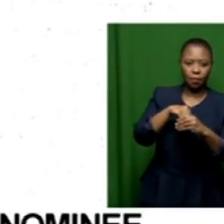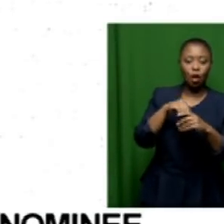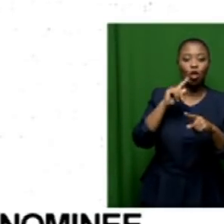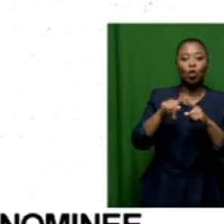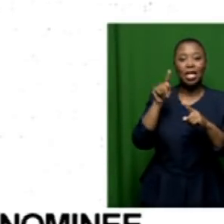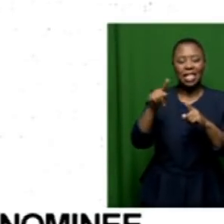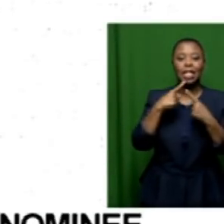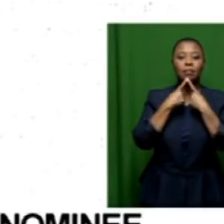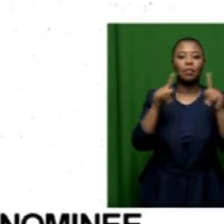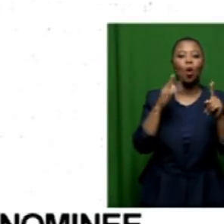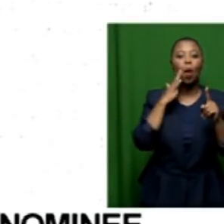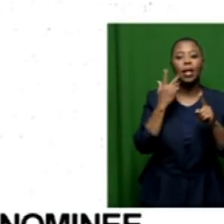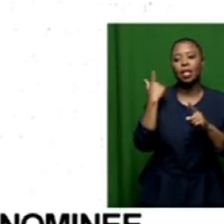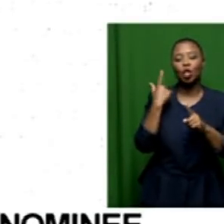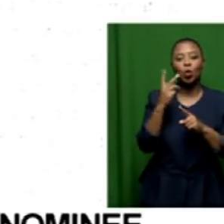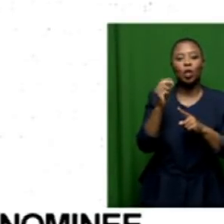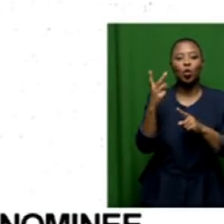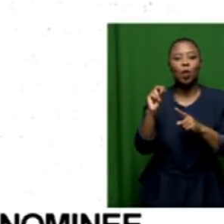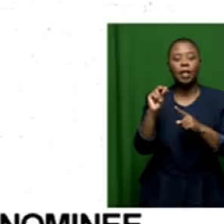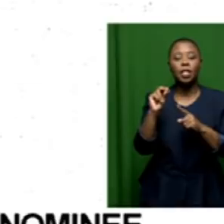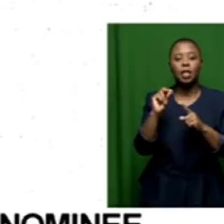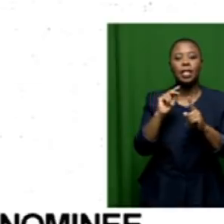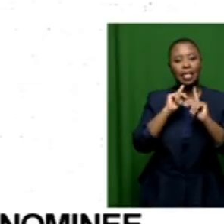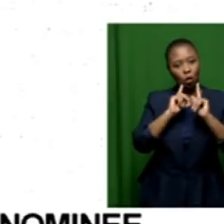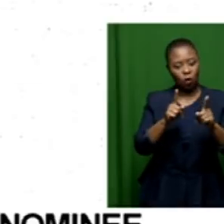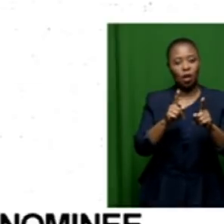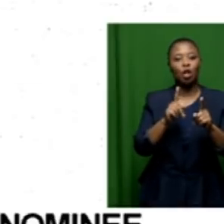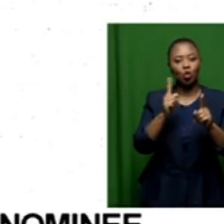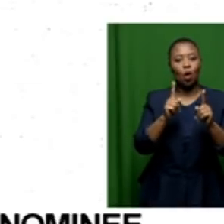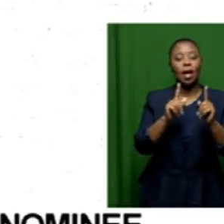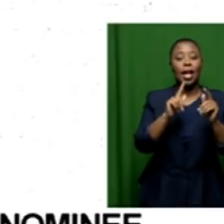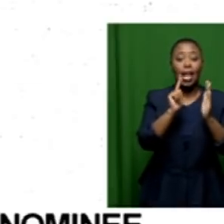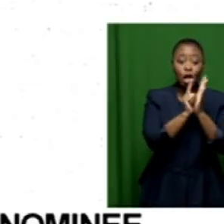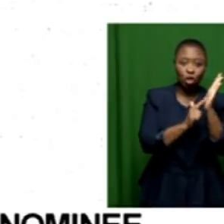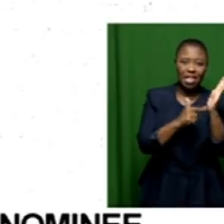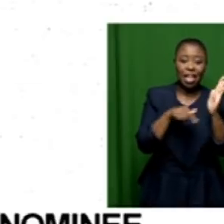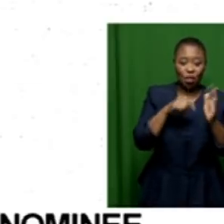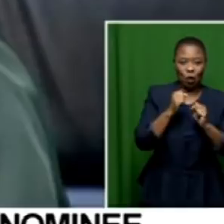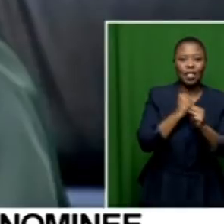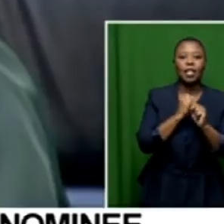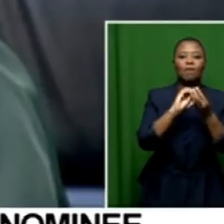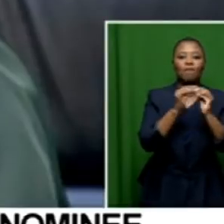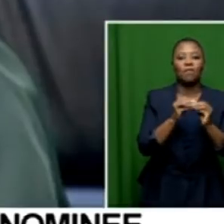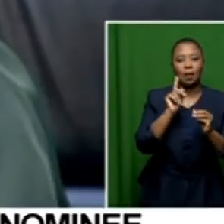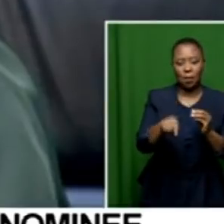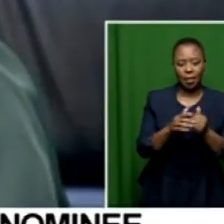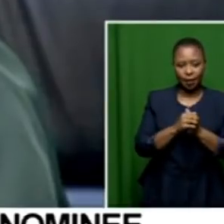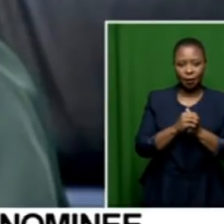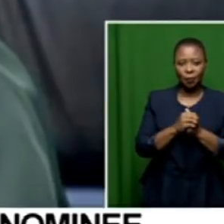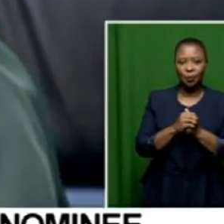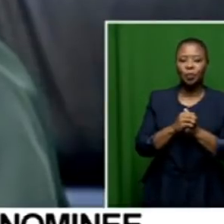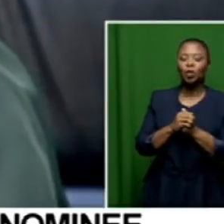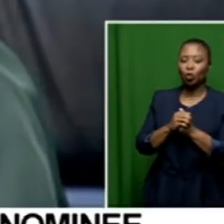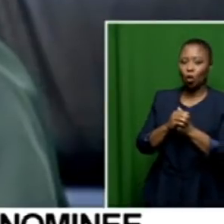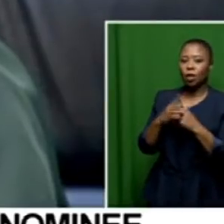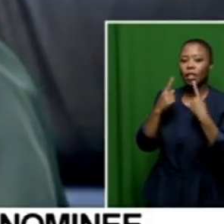in June 2020 and ordered that the legislation be rectified by June this year. It is declared